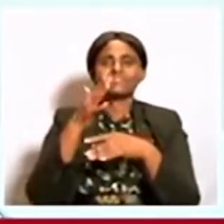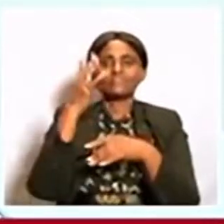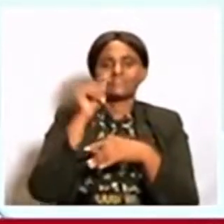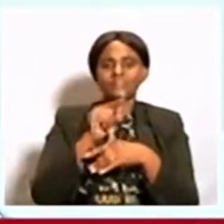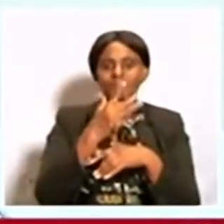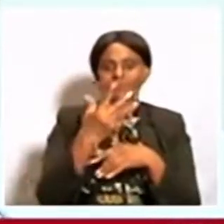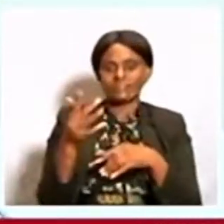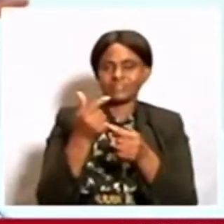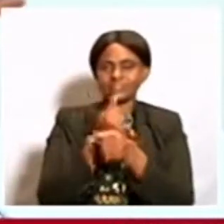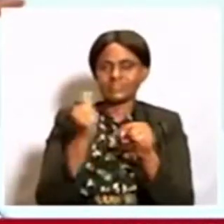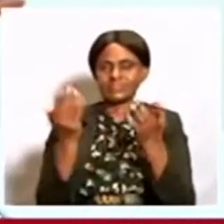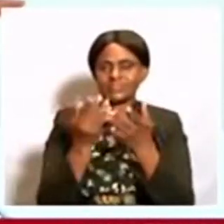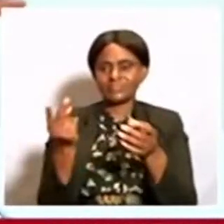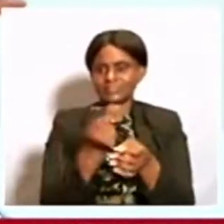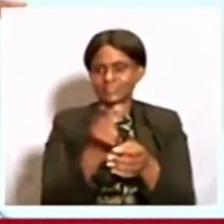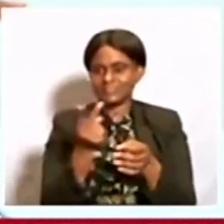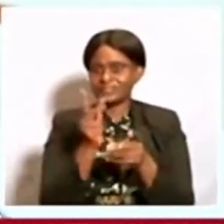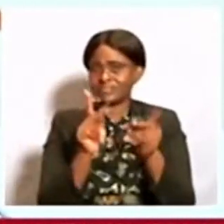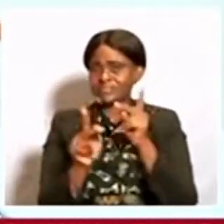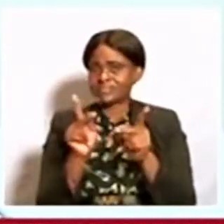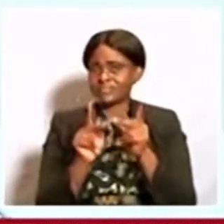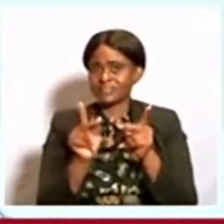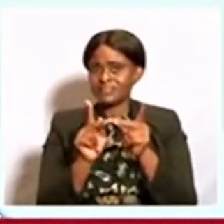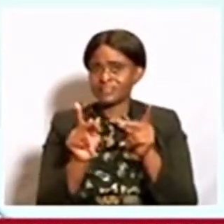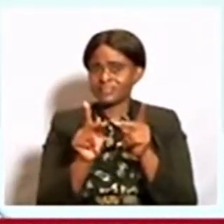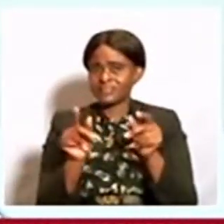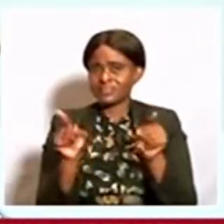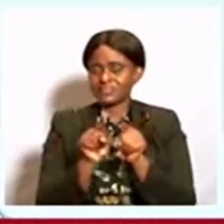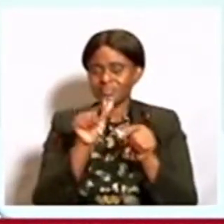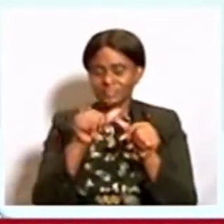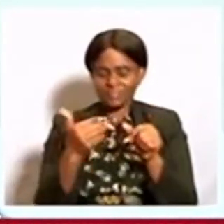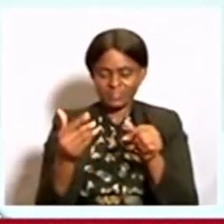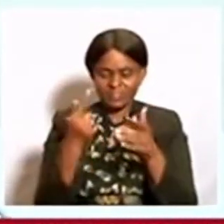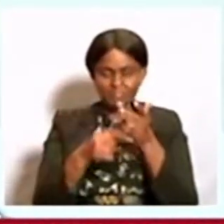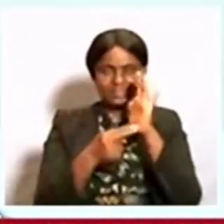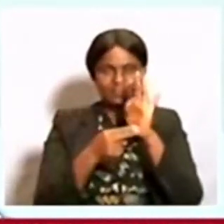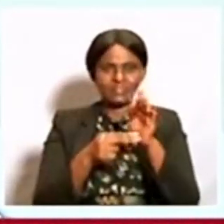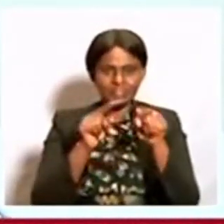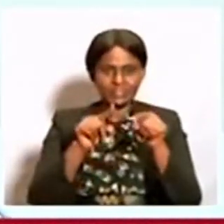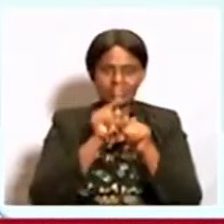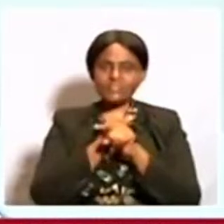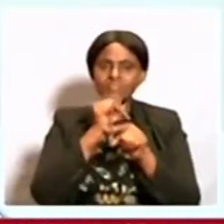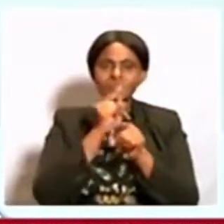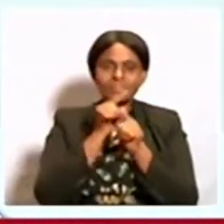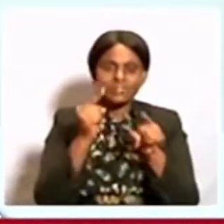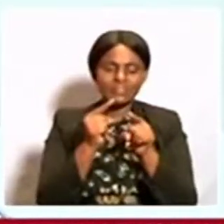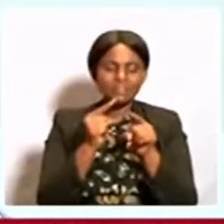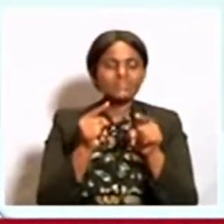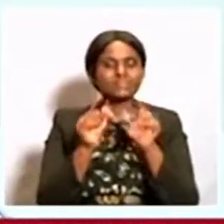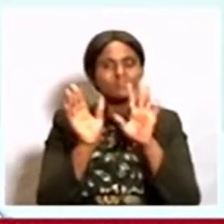not be resolved by the two parties. And everything that appears here will not just end at